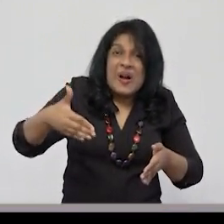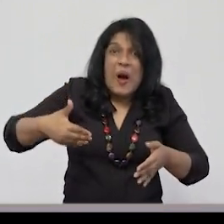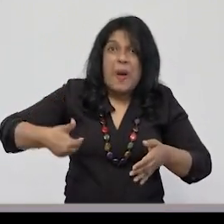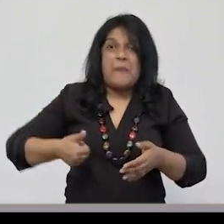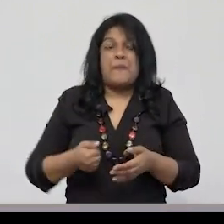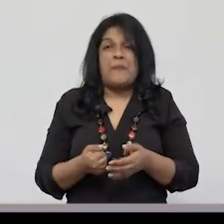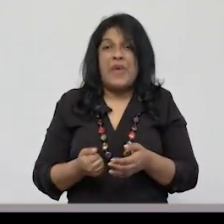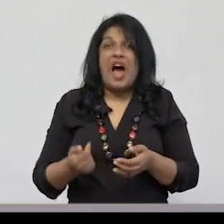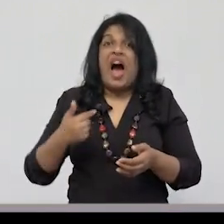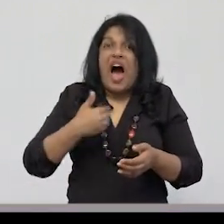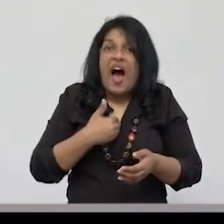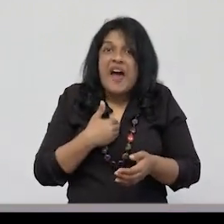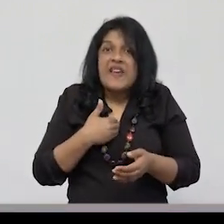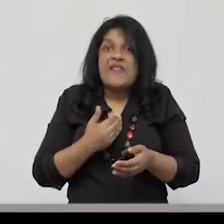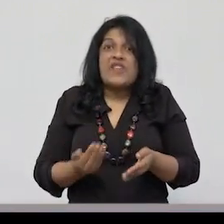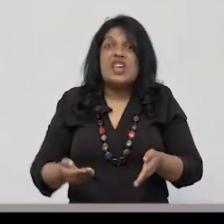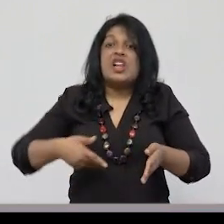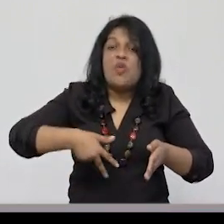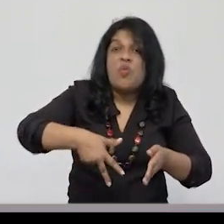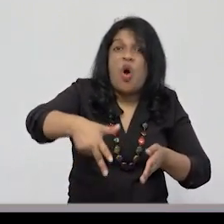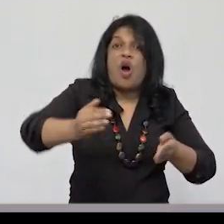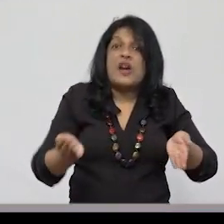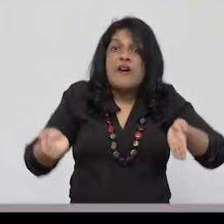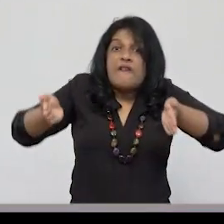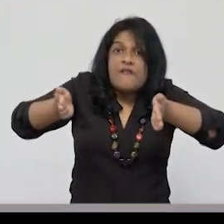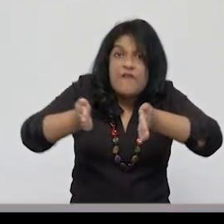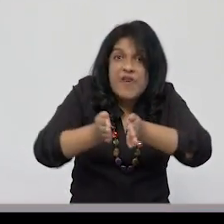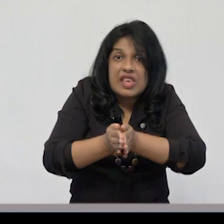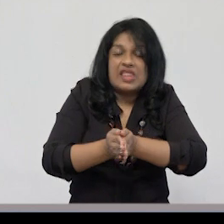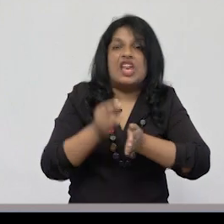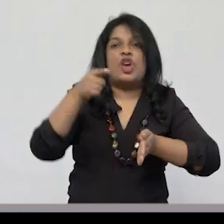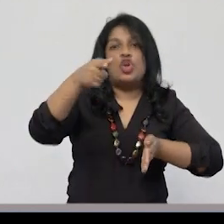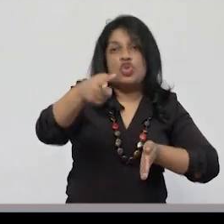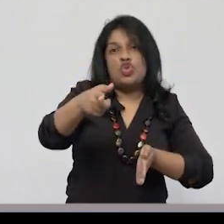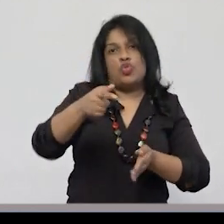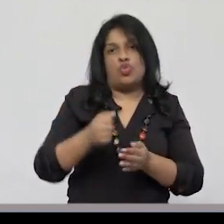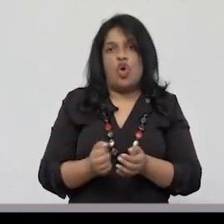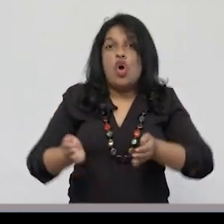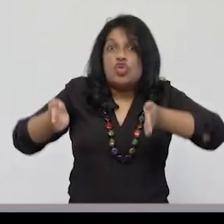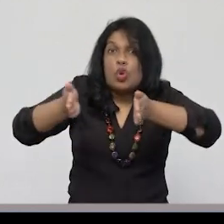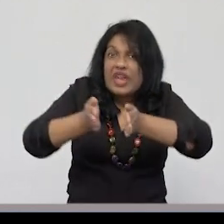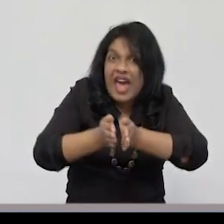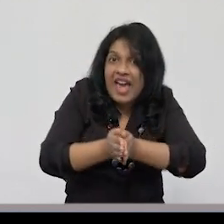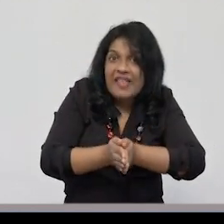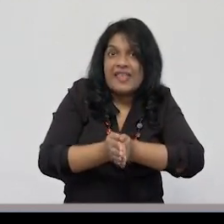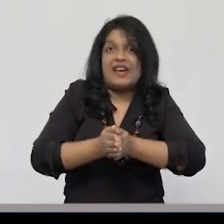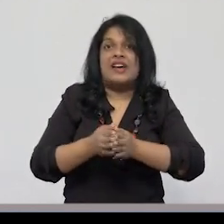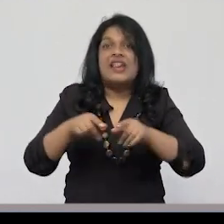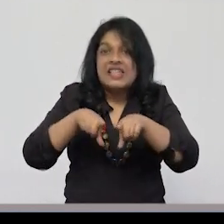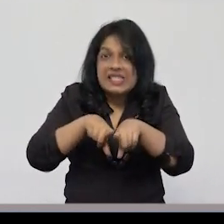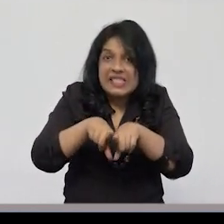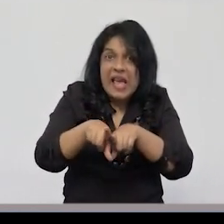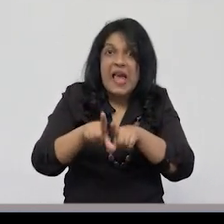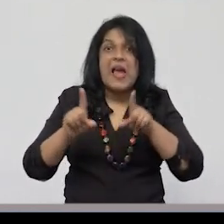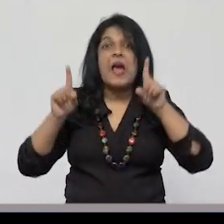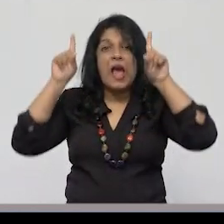tell you, I don't know whether you heard this last few weeks, the number of suicides in our nation. I was very shocked at that boy in Singapore who